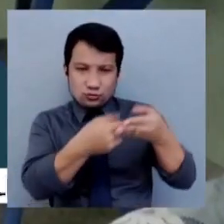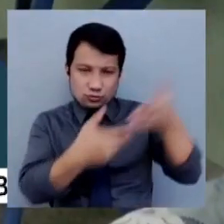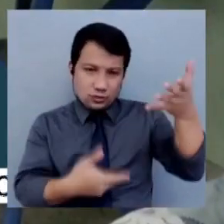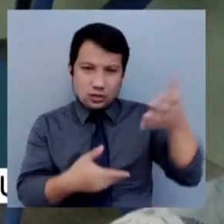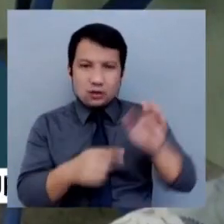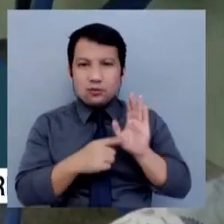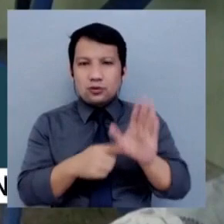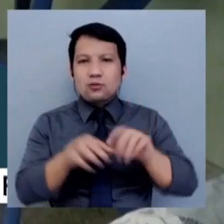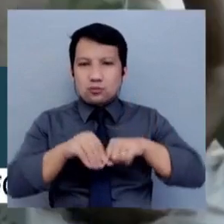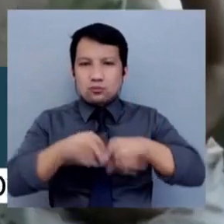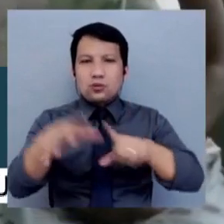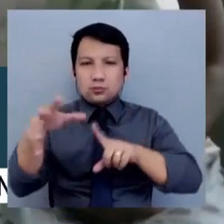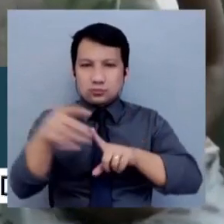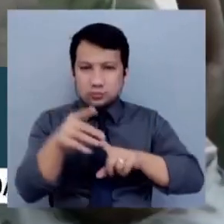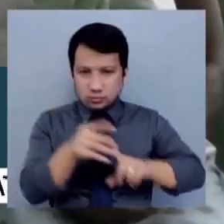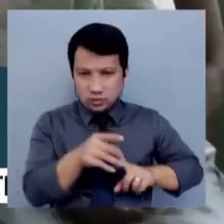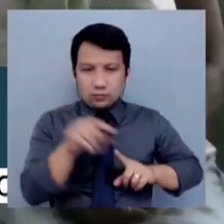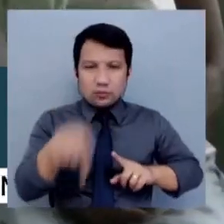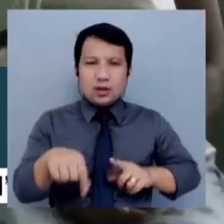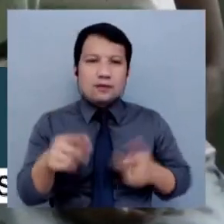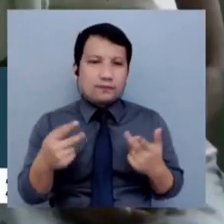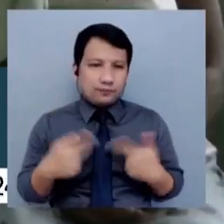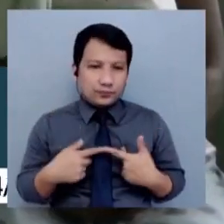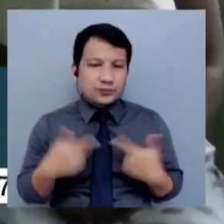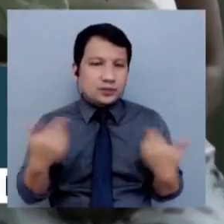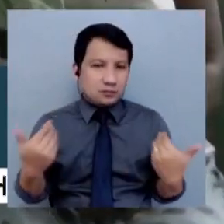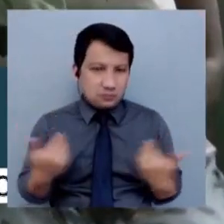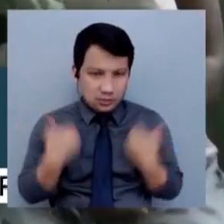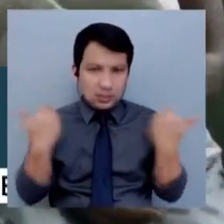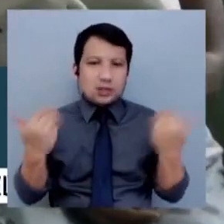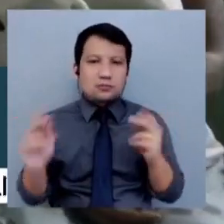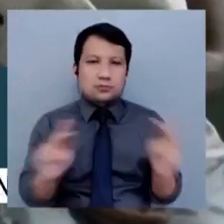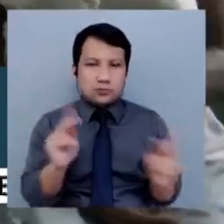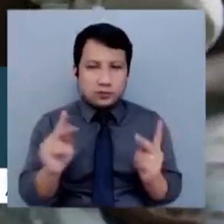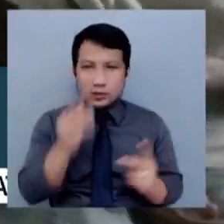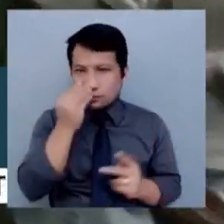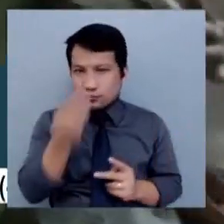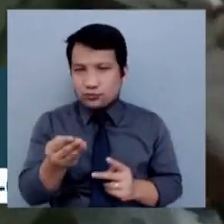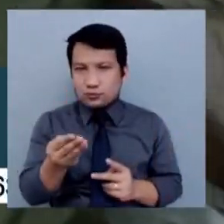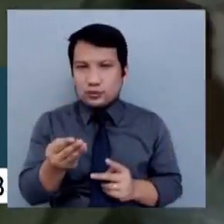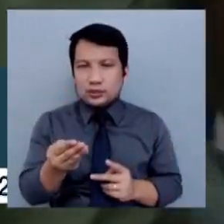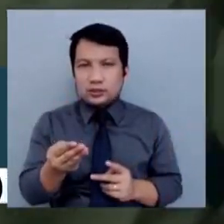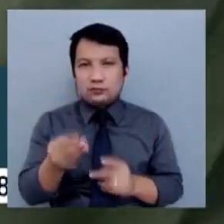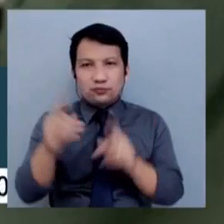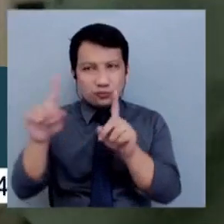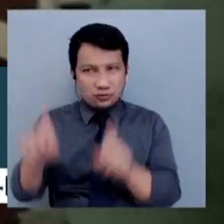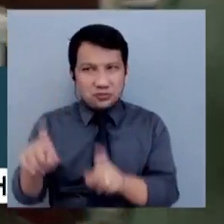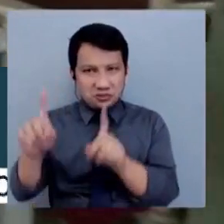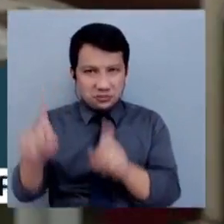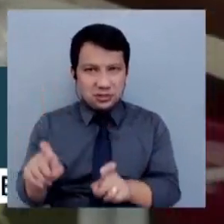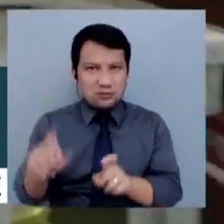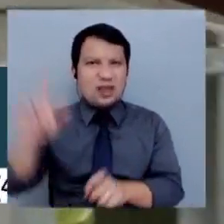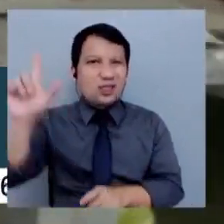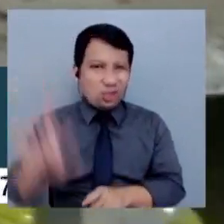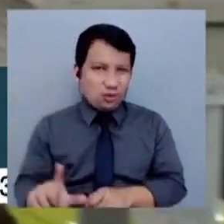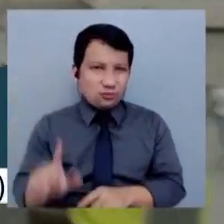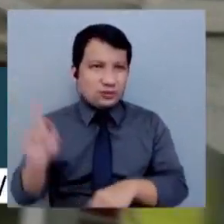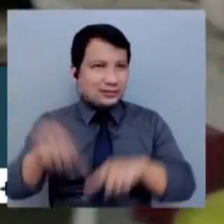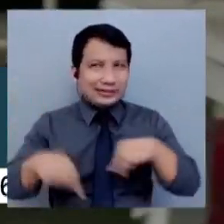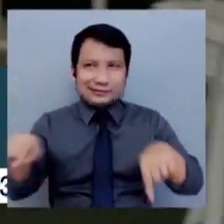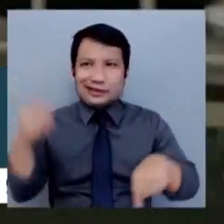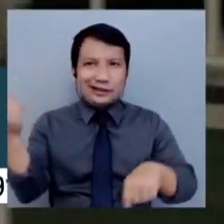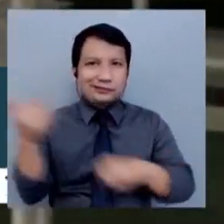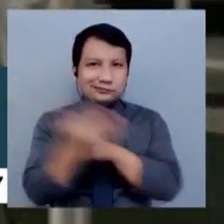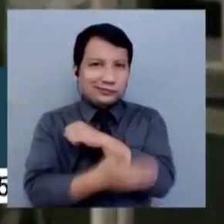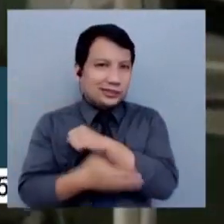infection tally in Congo, which has a young population and where few people get tested, is still low compared to many countries.